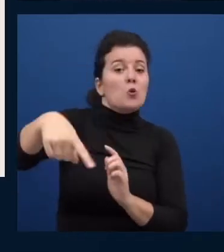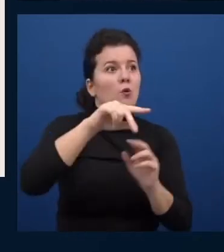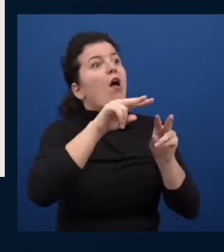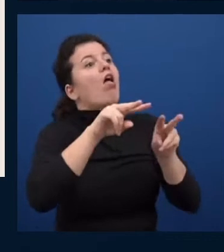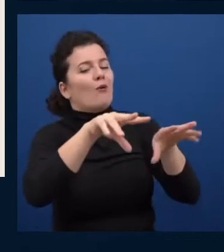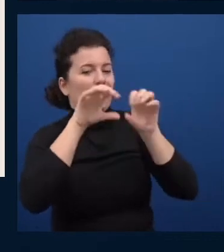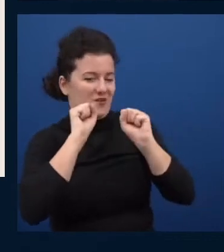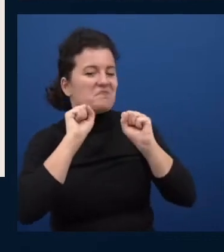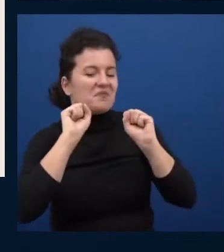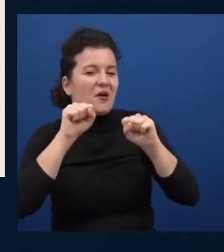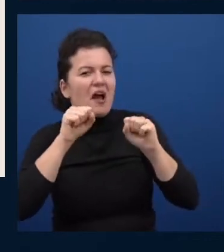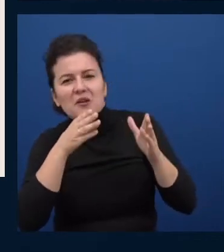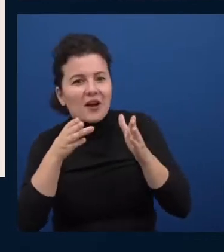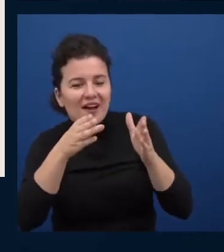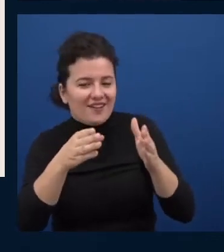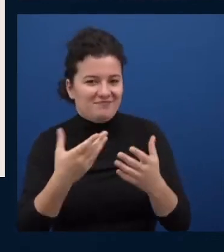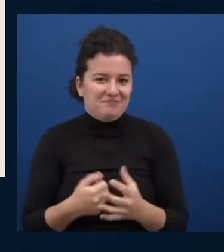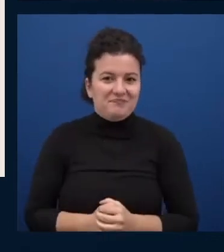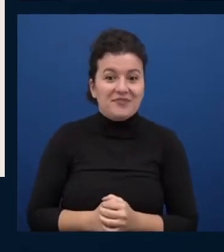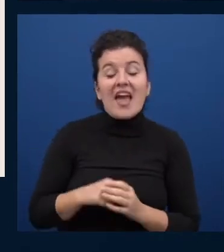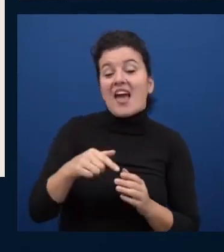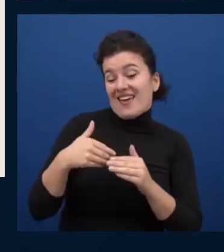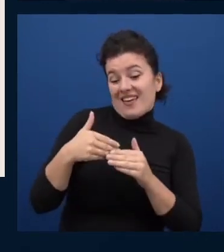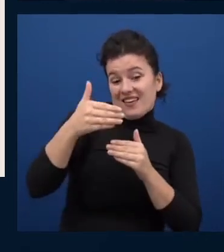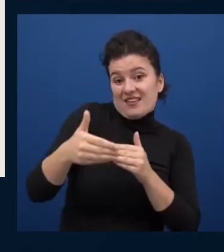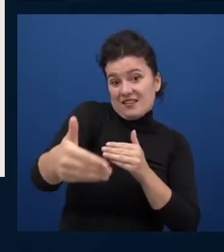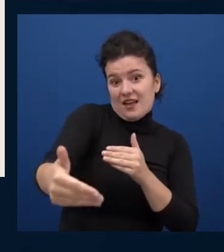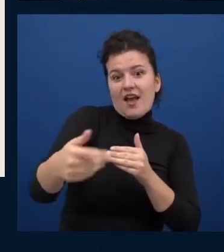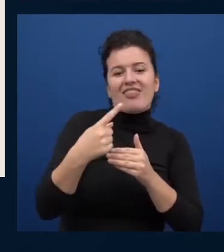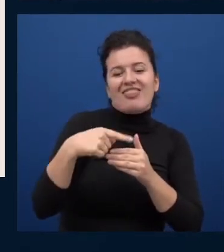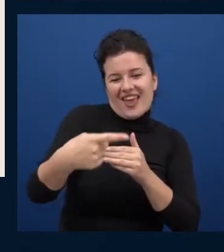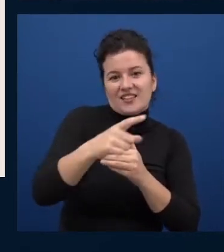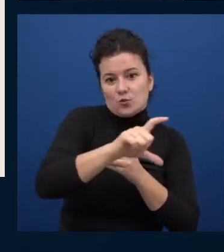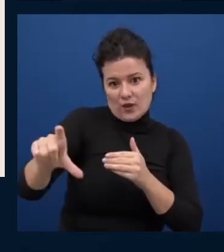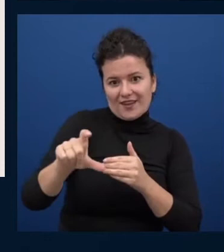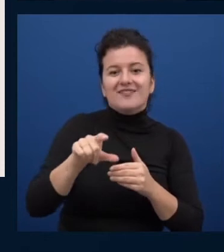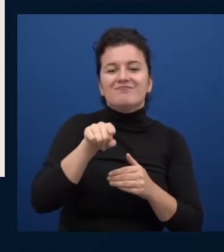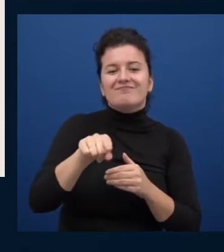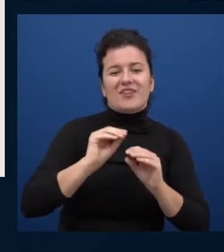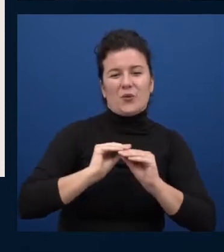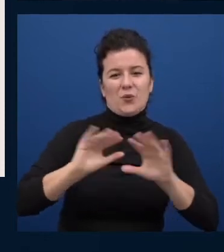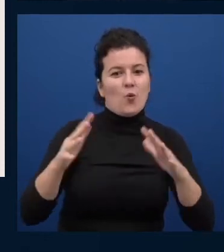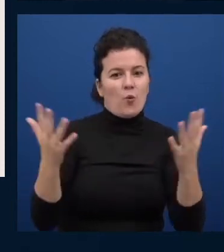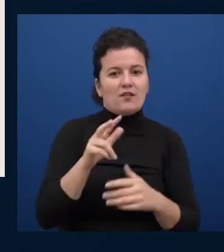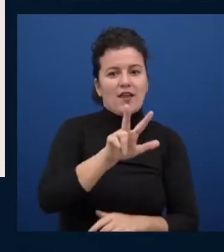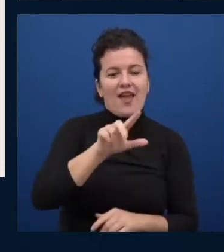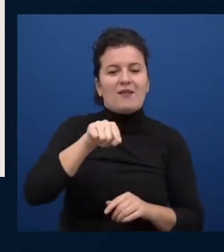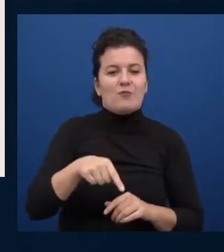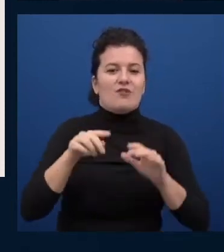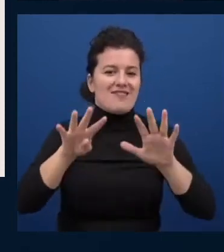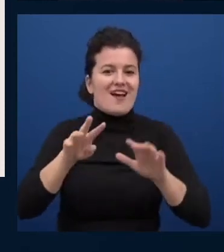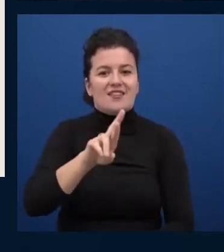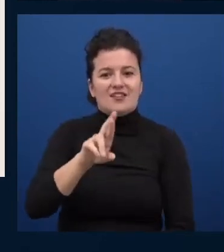8.9. We are going to release an RC for 8.9 in the beginning of next week. We're going to do shorter, faster releases coming